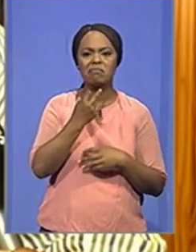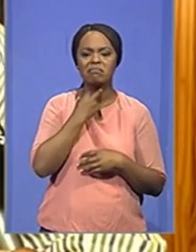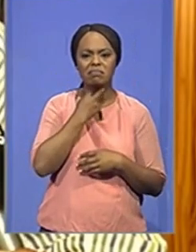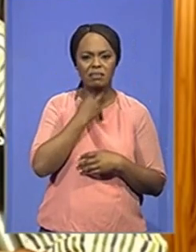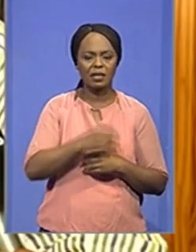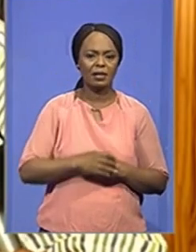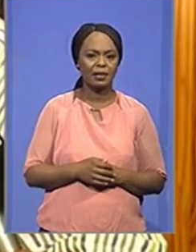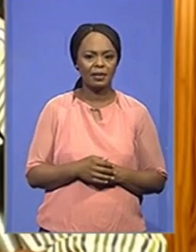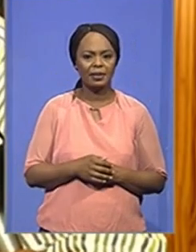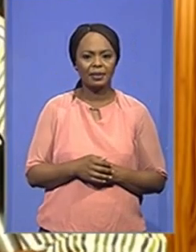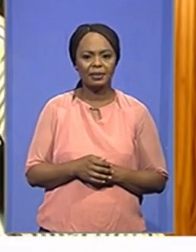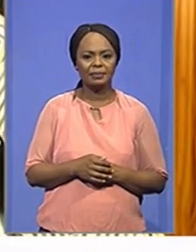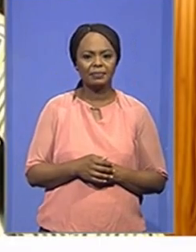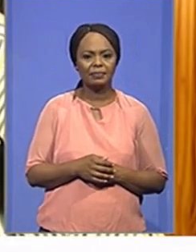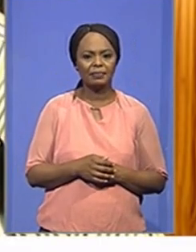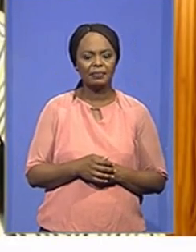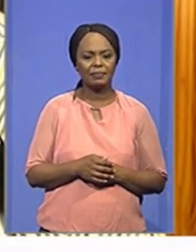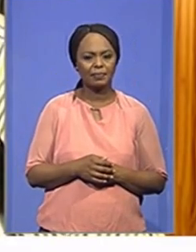feeding prices,